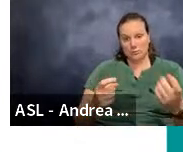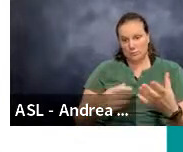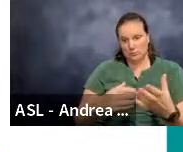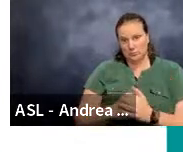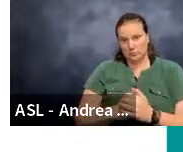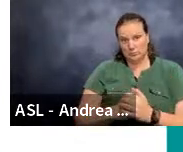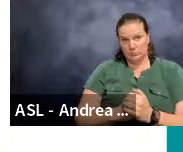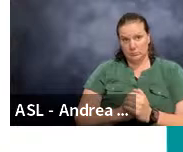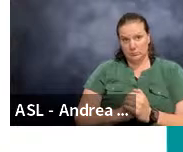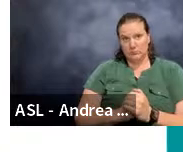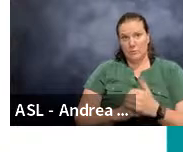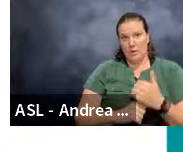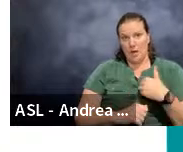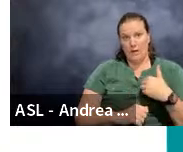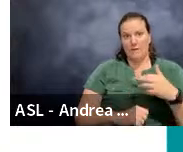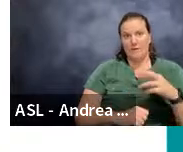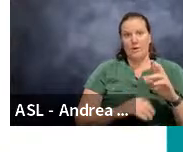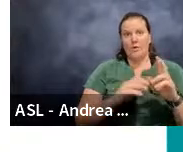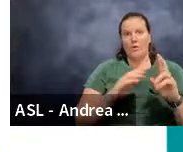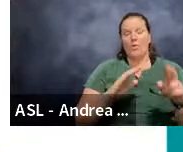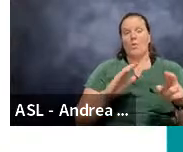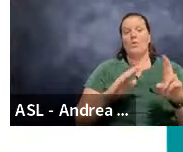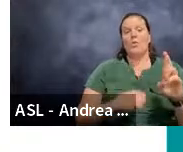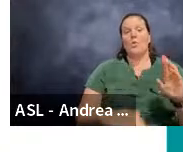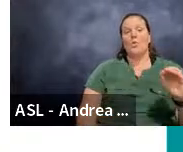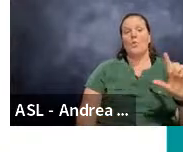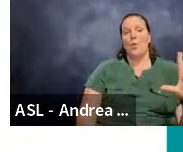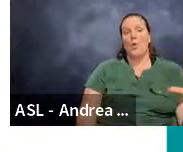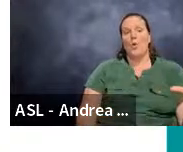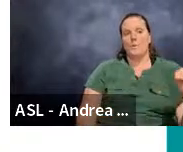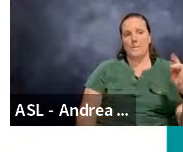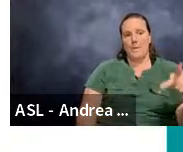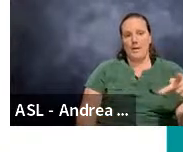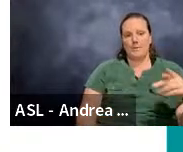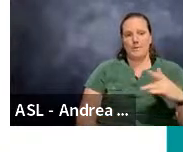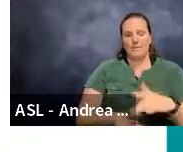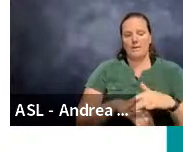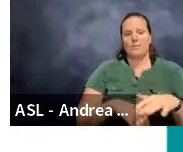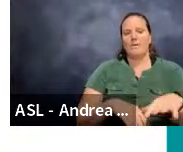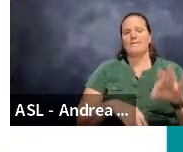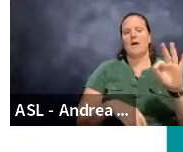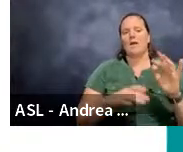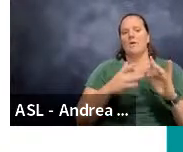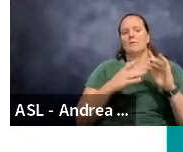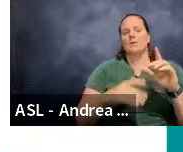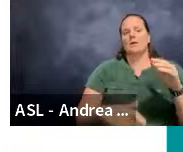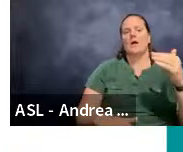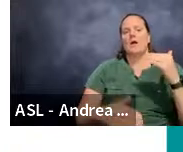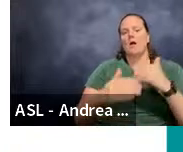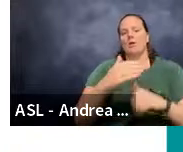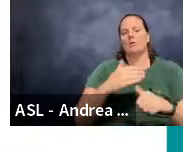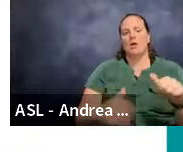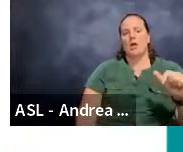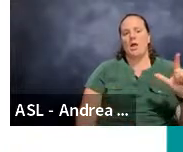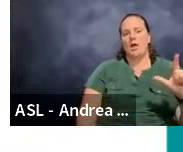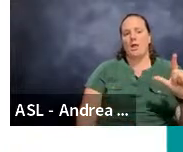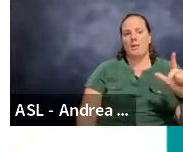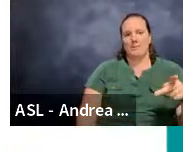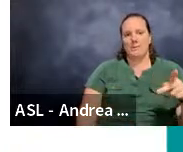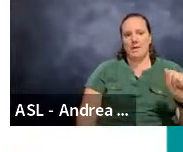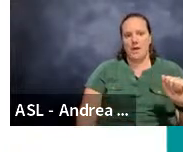plot's available. I always find it on the website just under the LPA web